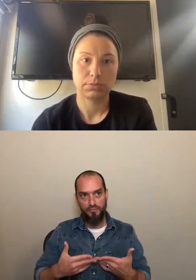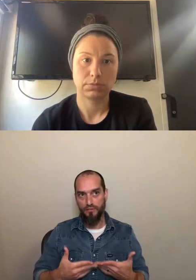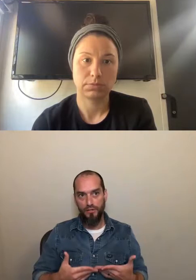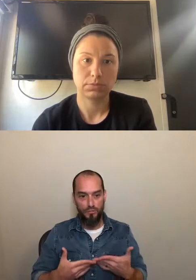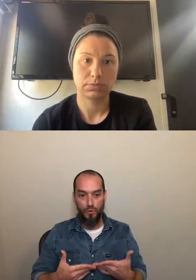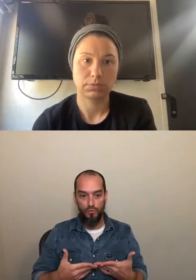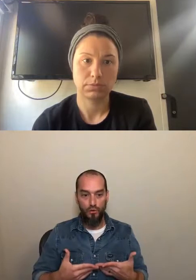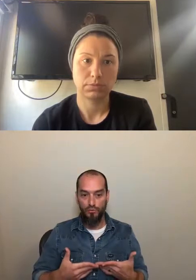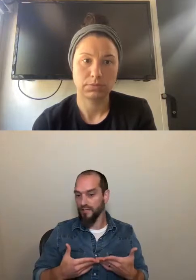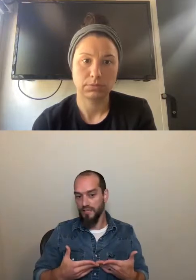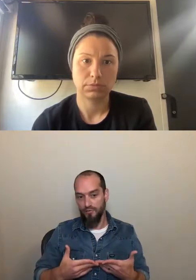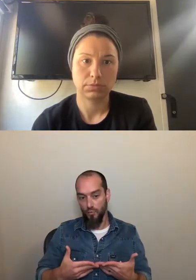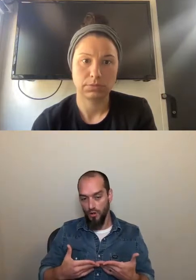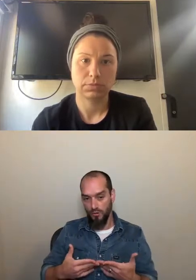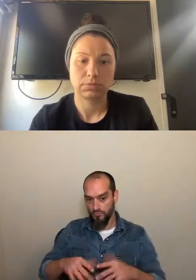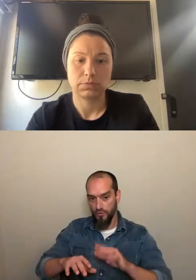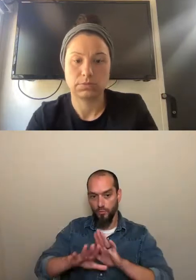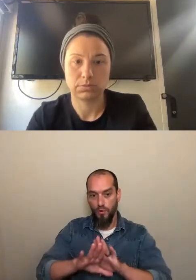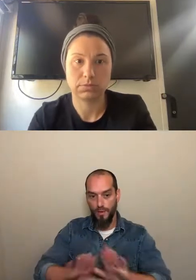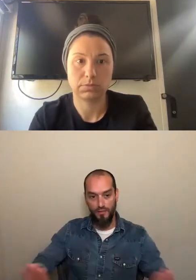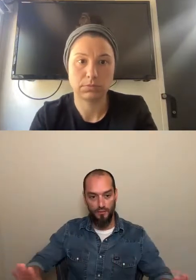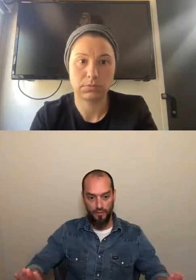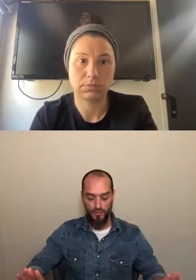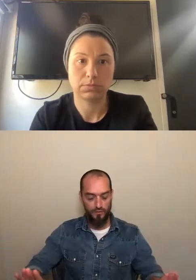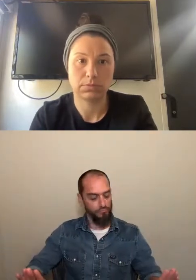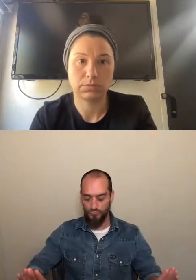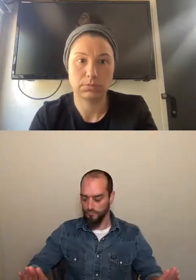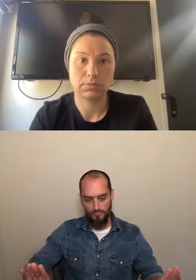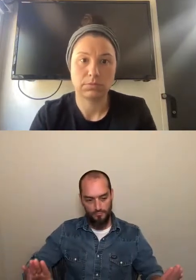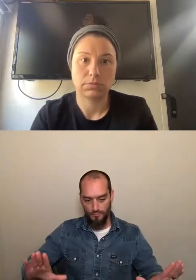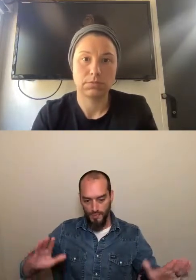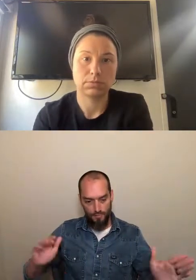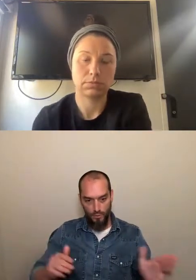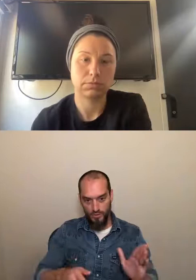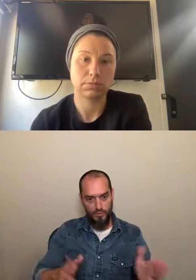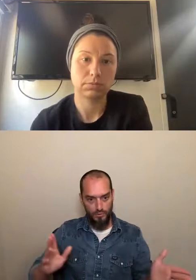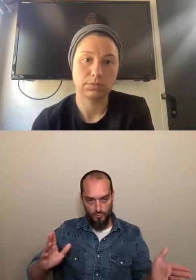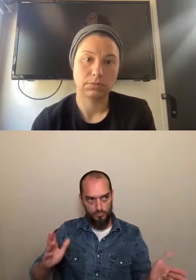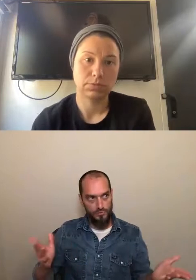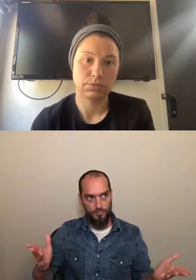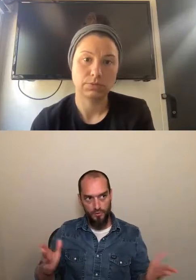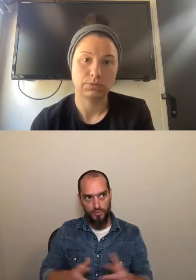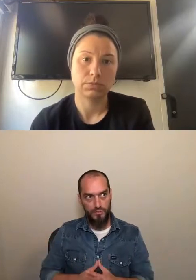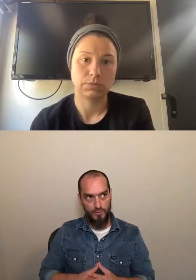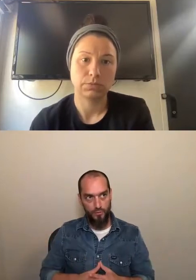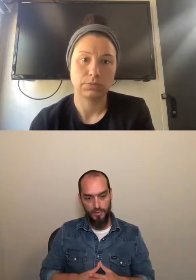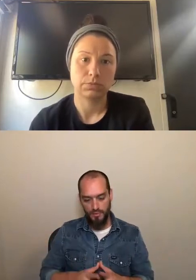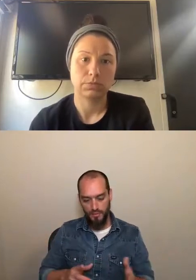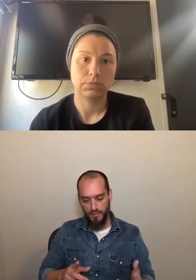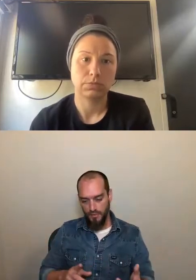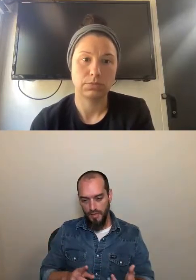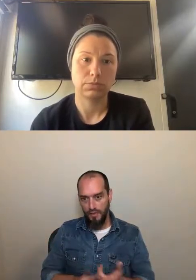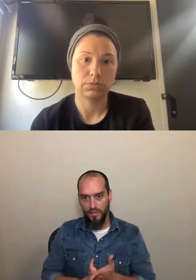believe that there is mold growth inside of a wall, even though the wall might look perfect, I'm going into it. Some of those reasons would